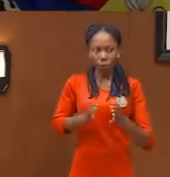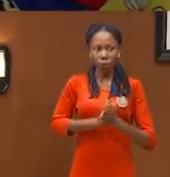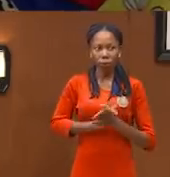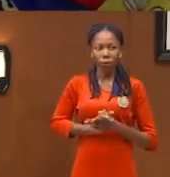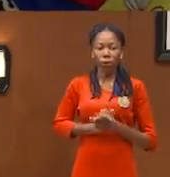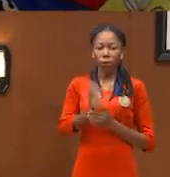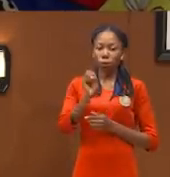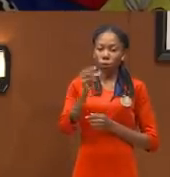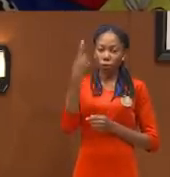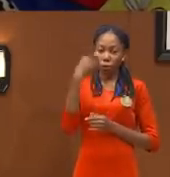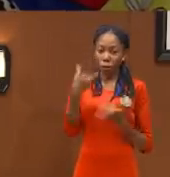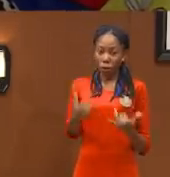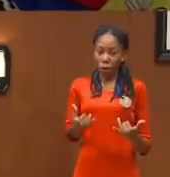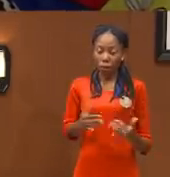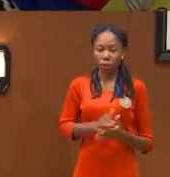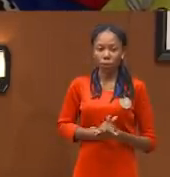So for now,